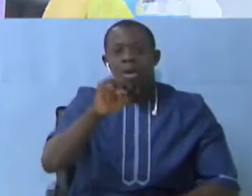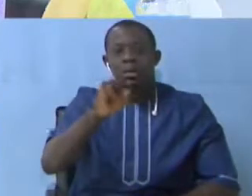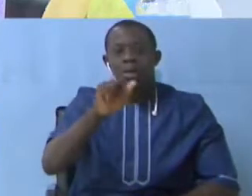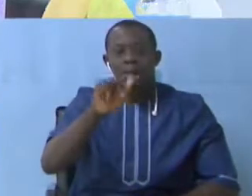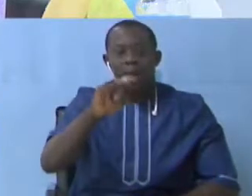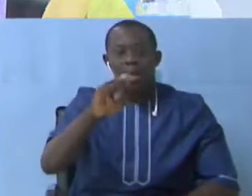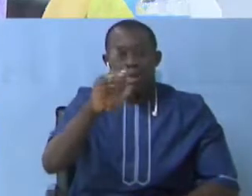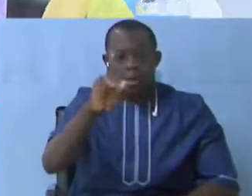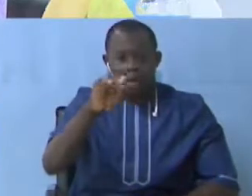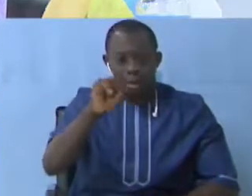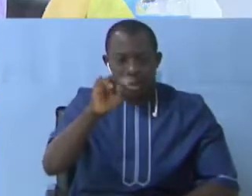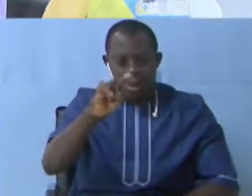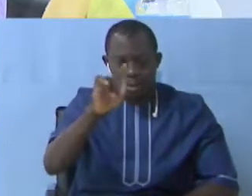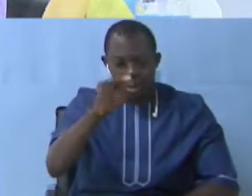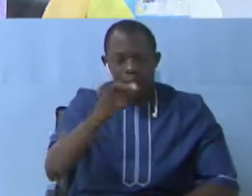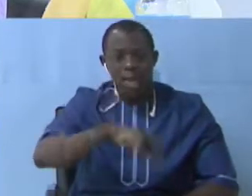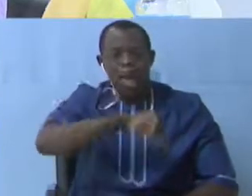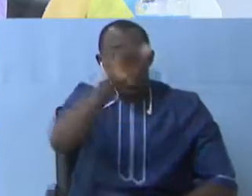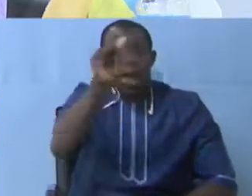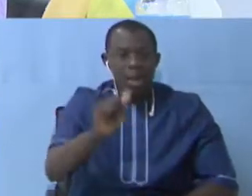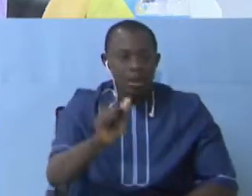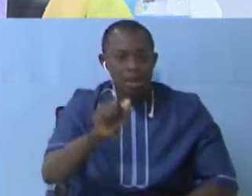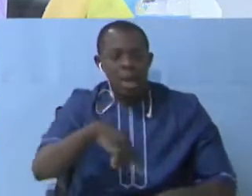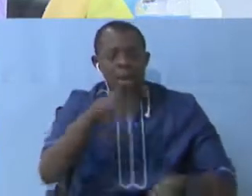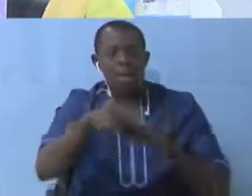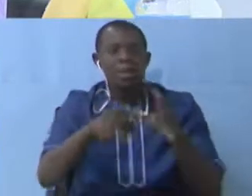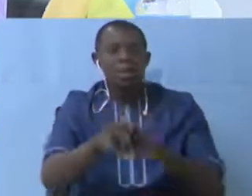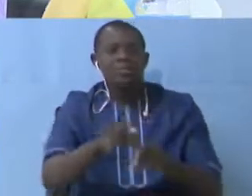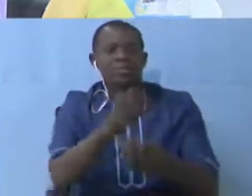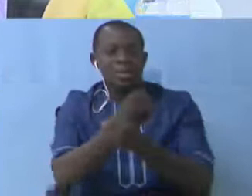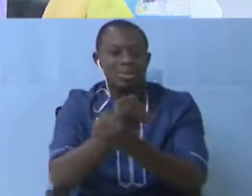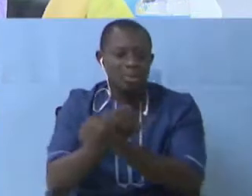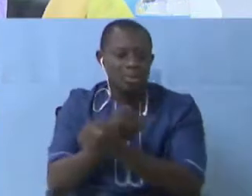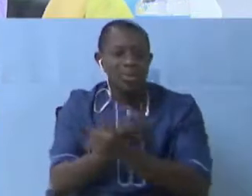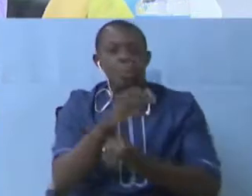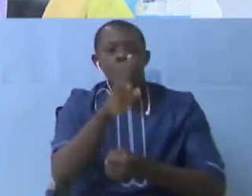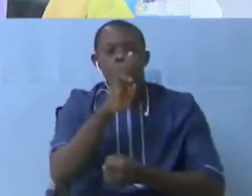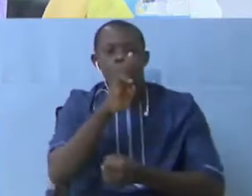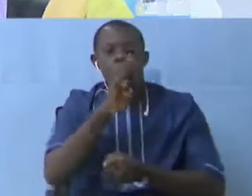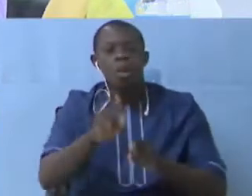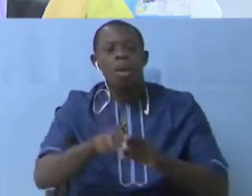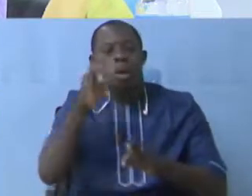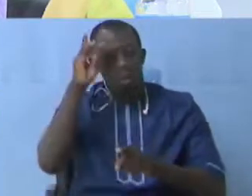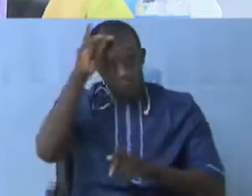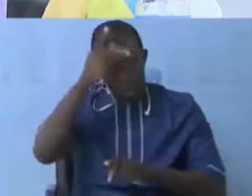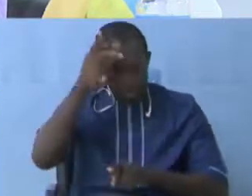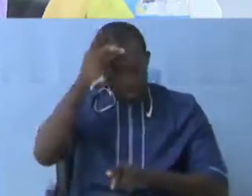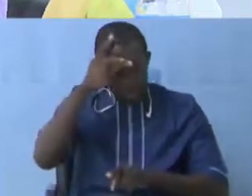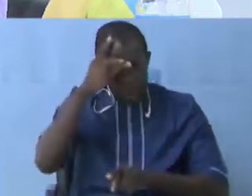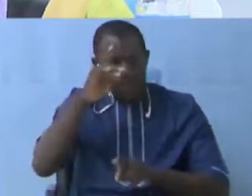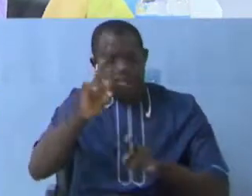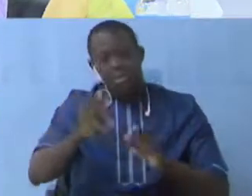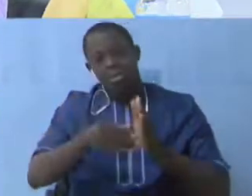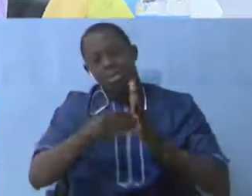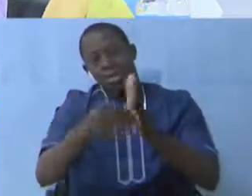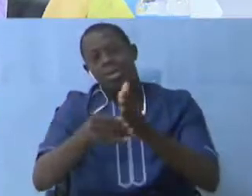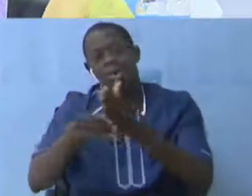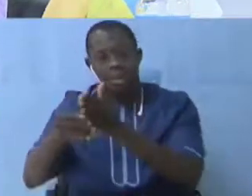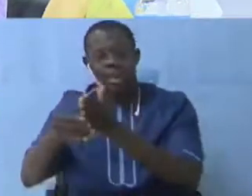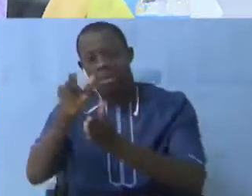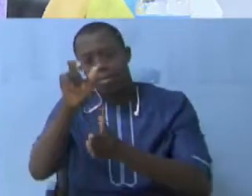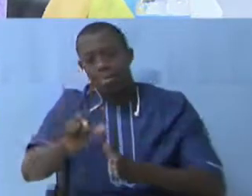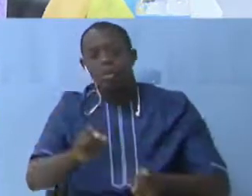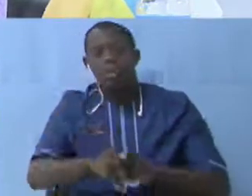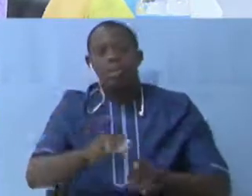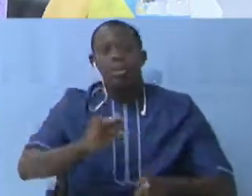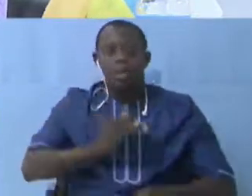gënoon juwal bopp mooy rek Solo Sandeng ak jàpp ak ñi nga xam ne ñooy dinga nguur gi ci wàlli politique di opposition leaders. Madam Witness, is it